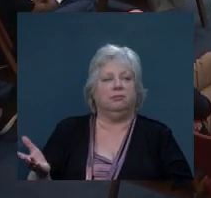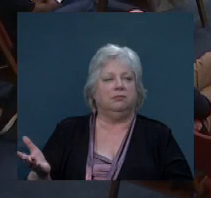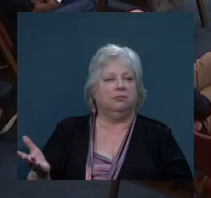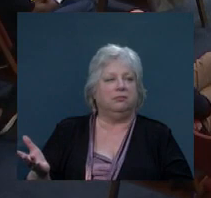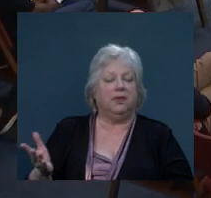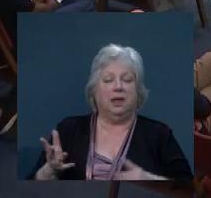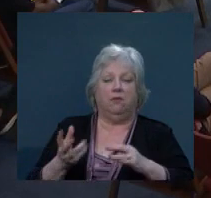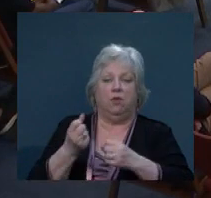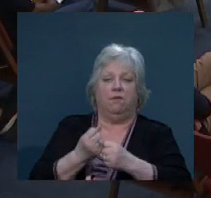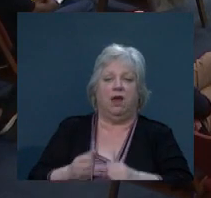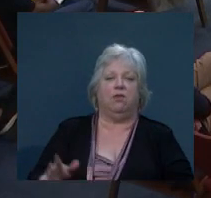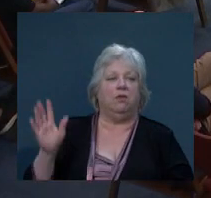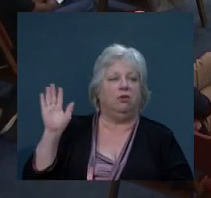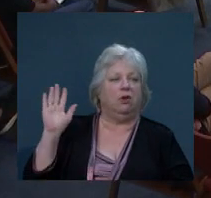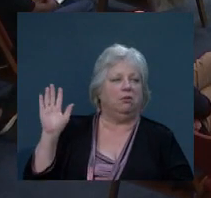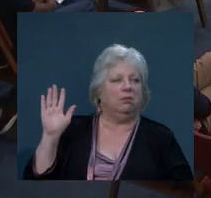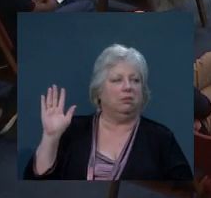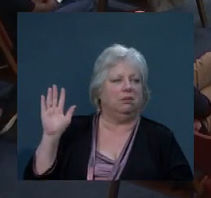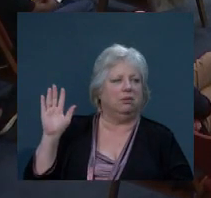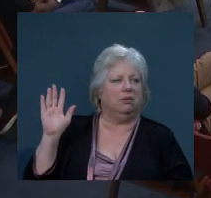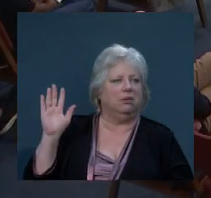if you're in favor of the project, raise your hand.